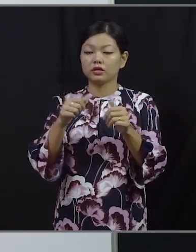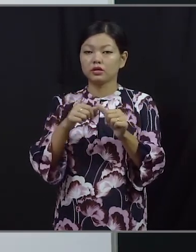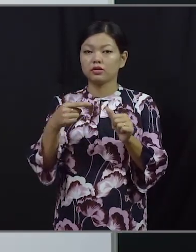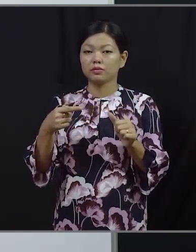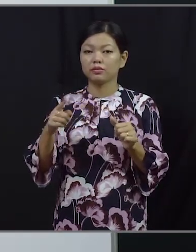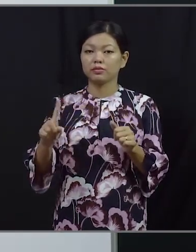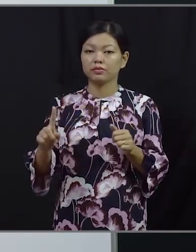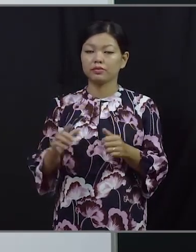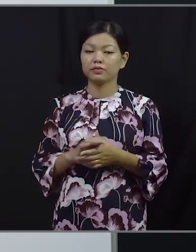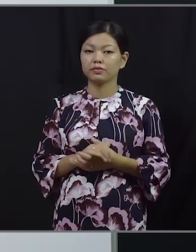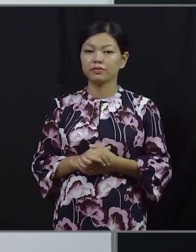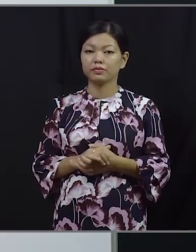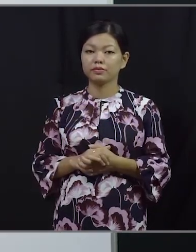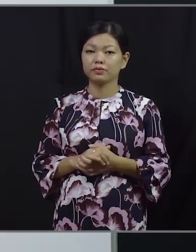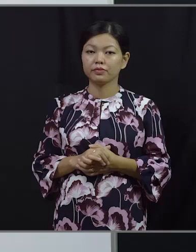Okay,